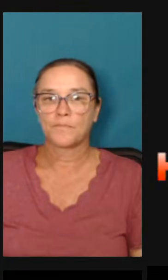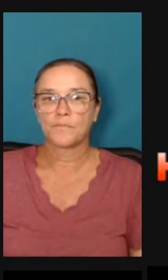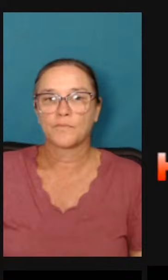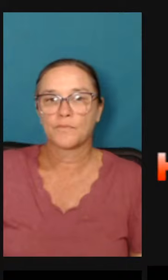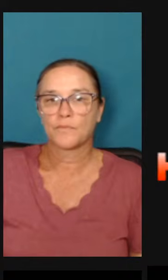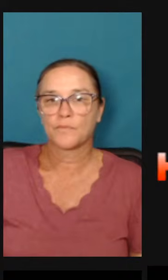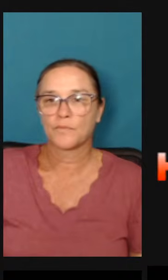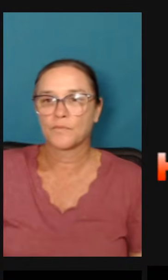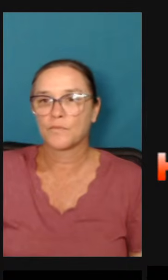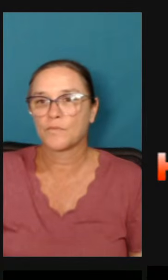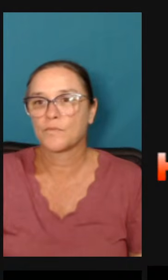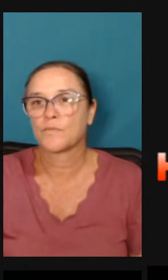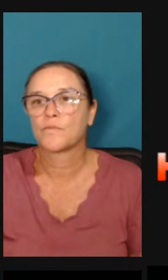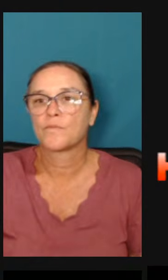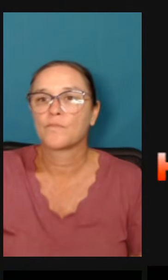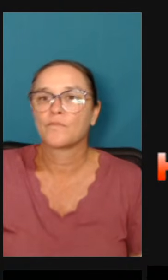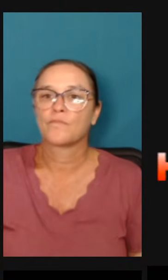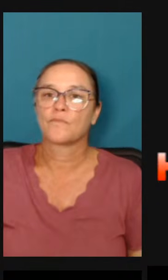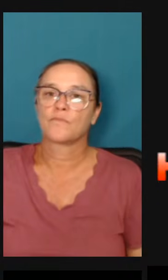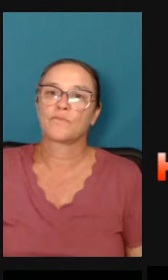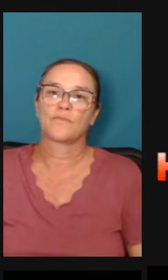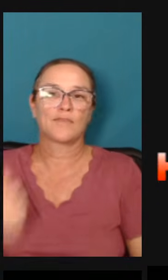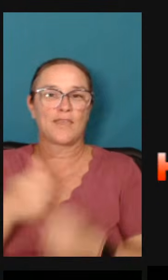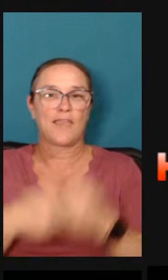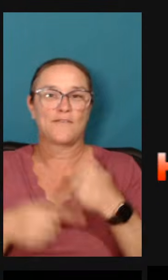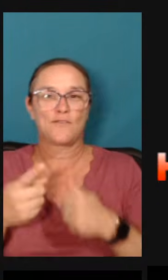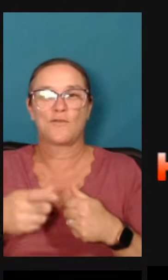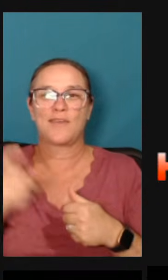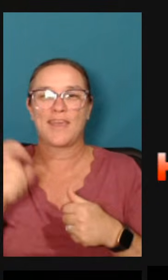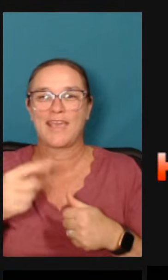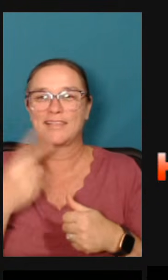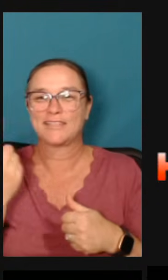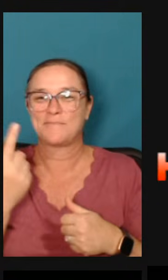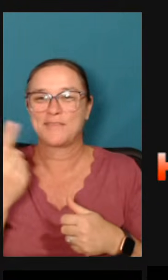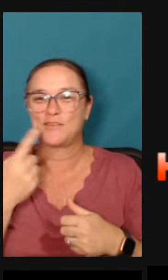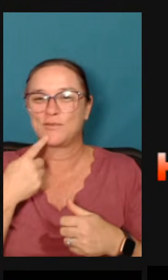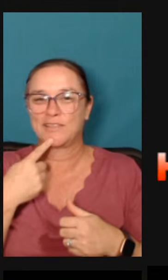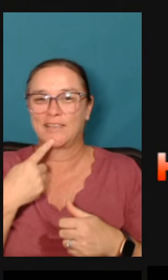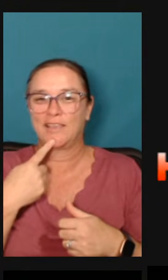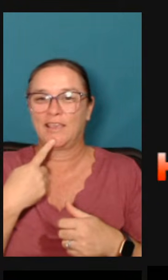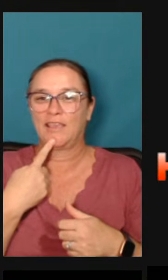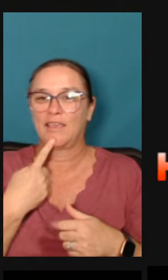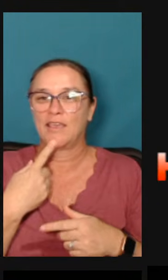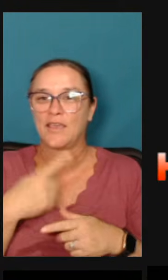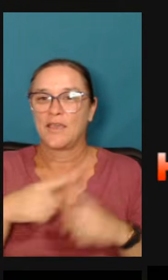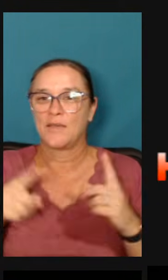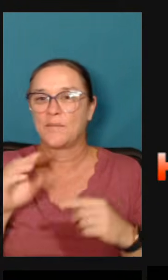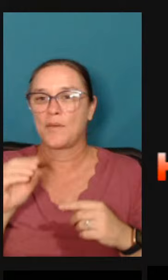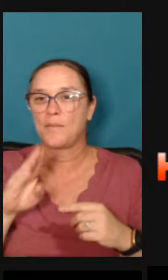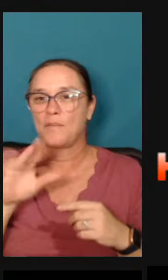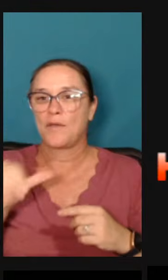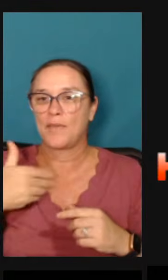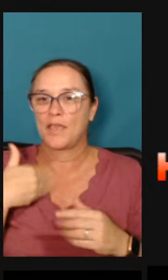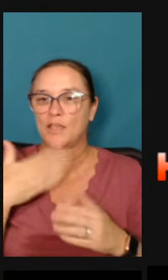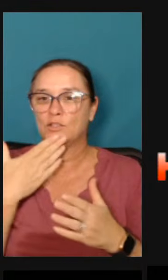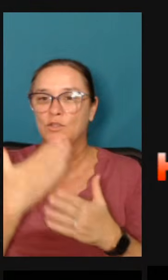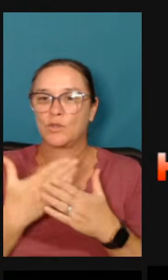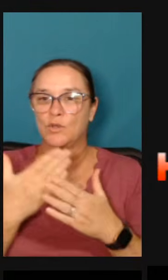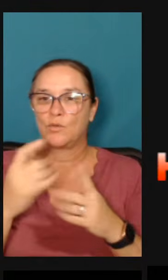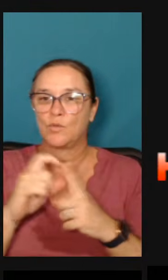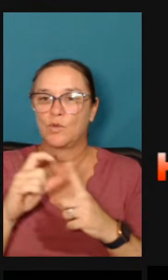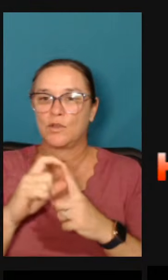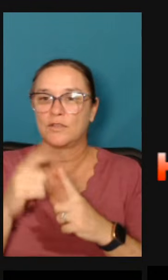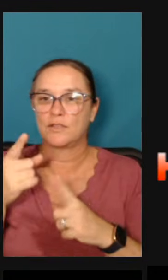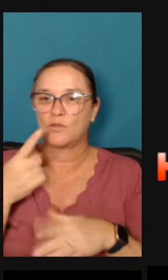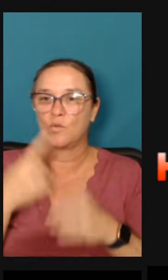to, everybody had something to say, but Bobby comes through a lot and says some words of wisdom to us, and this is what he ended up